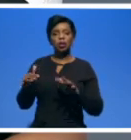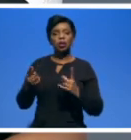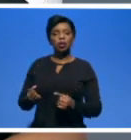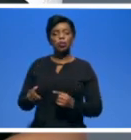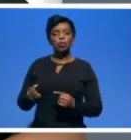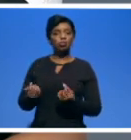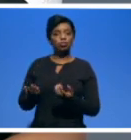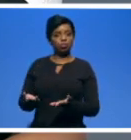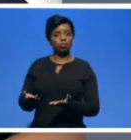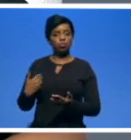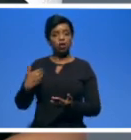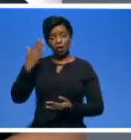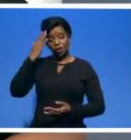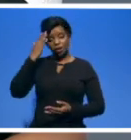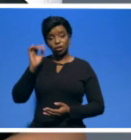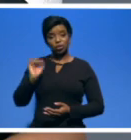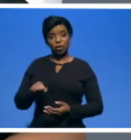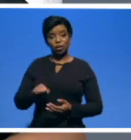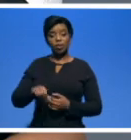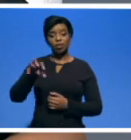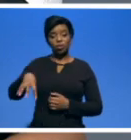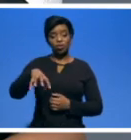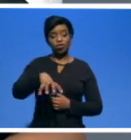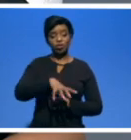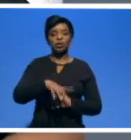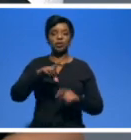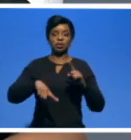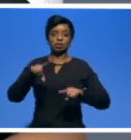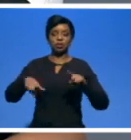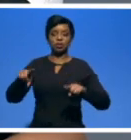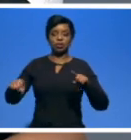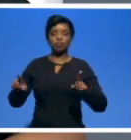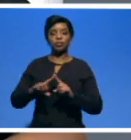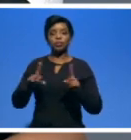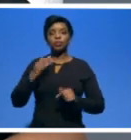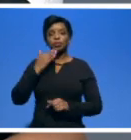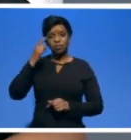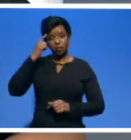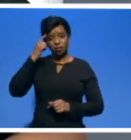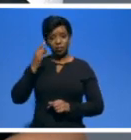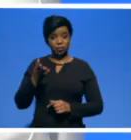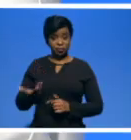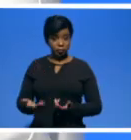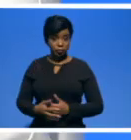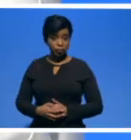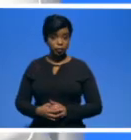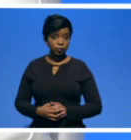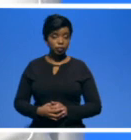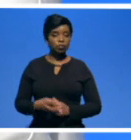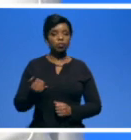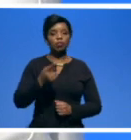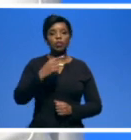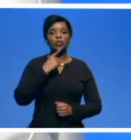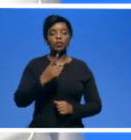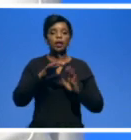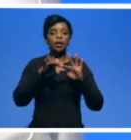know that in provinces, you know, it is different, but can you think of informal traders? But like you're saying, hairdressers are part